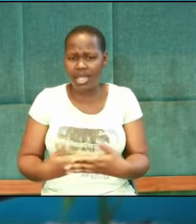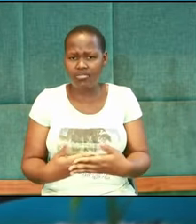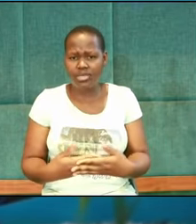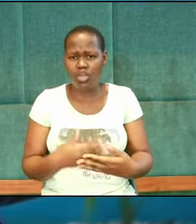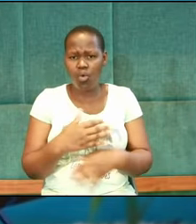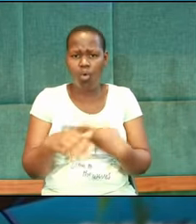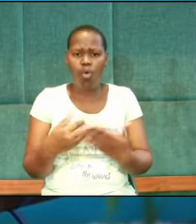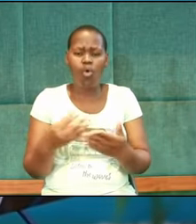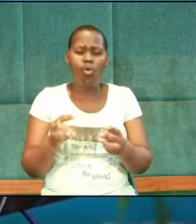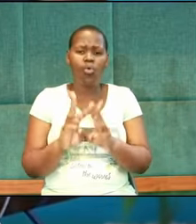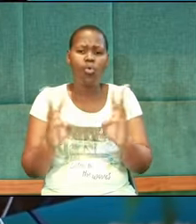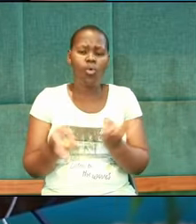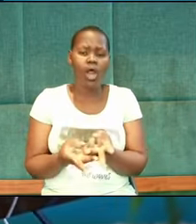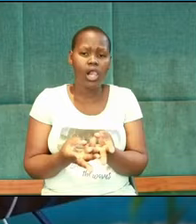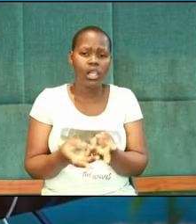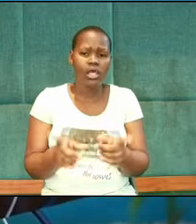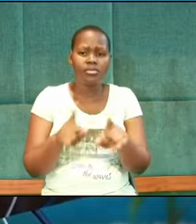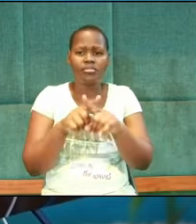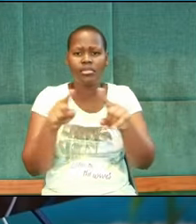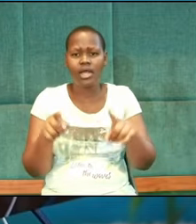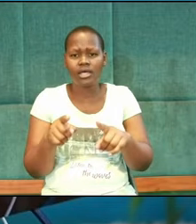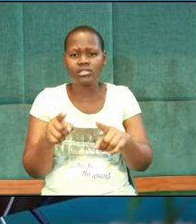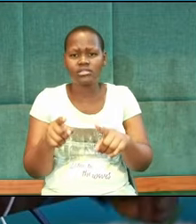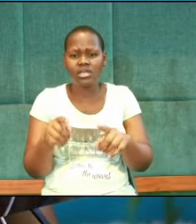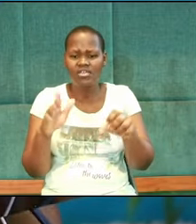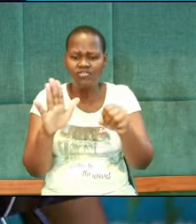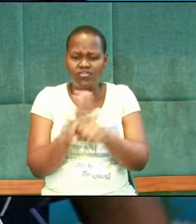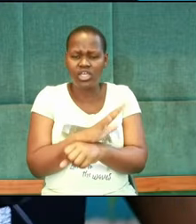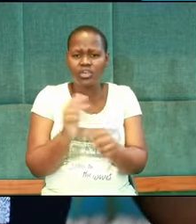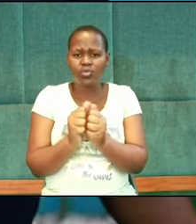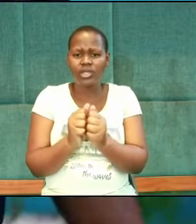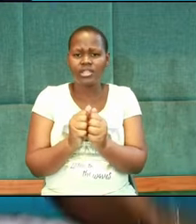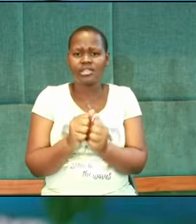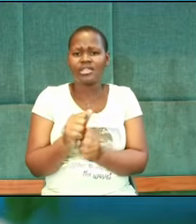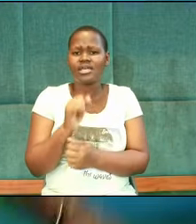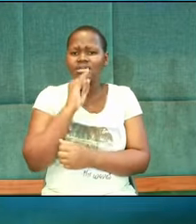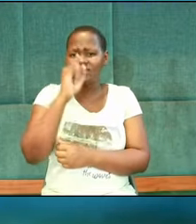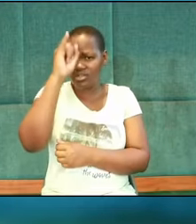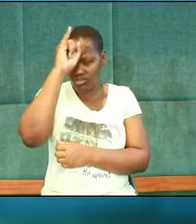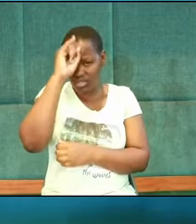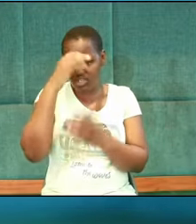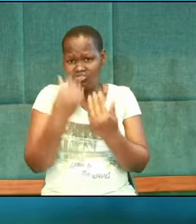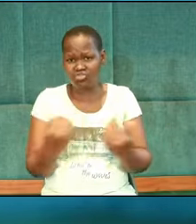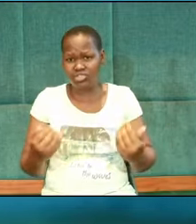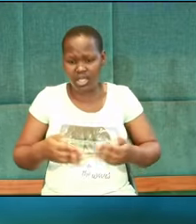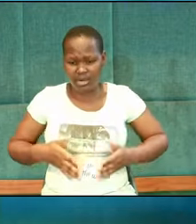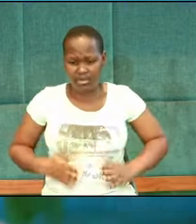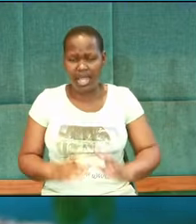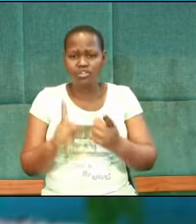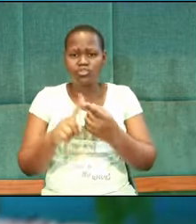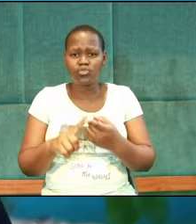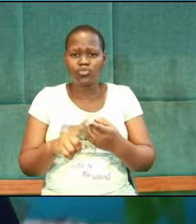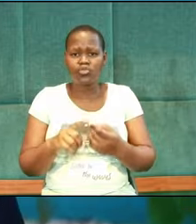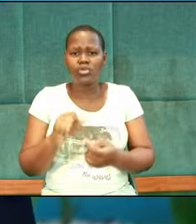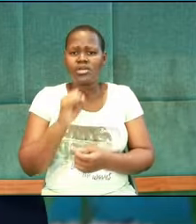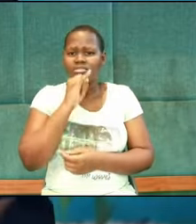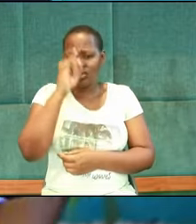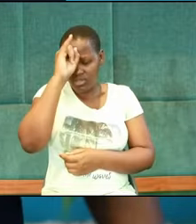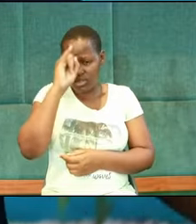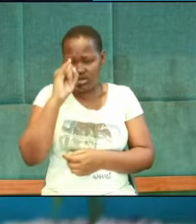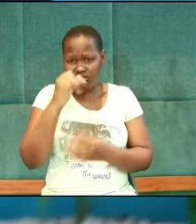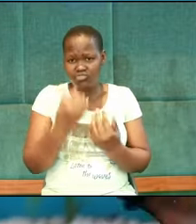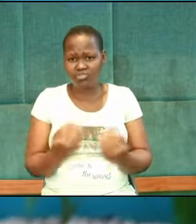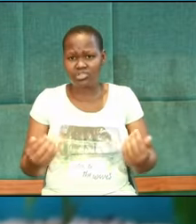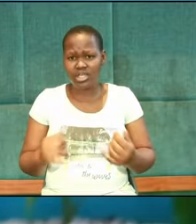the world is filled with a lot of ignorant children who are also giving birth to ignorant children, marrying